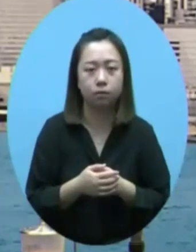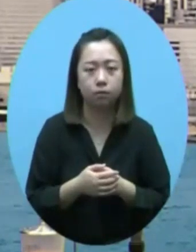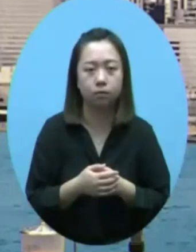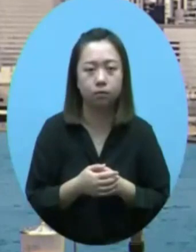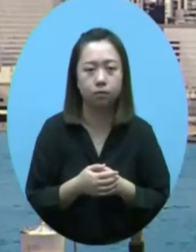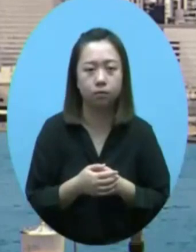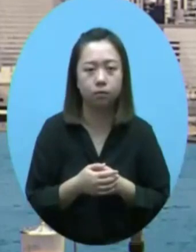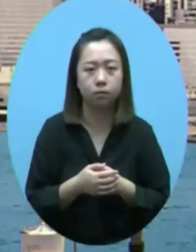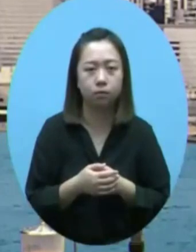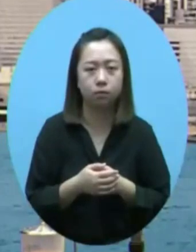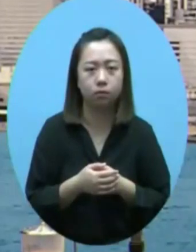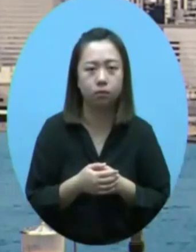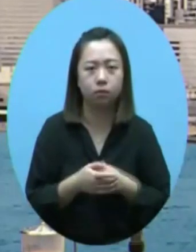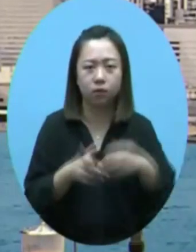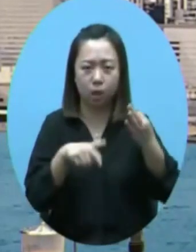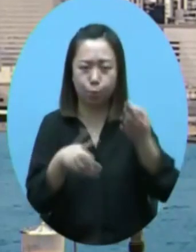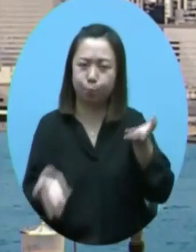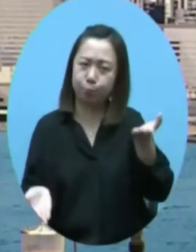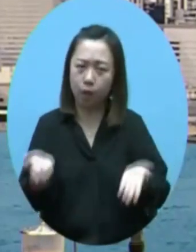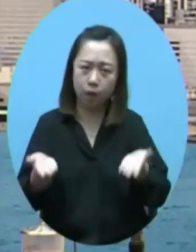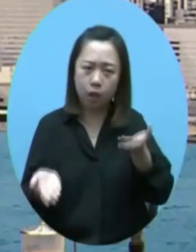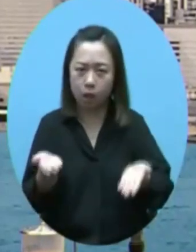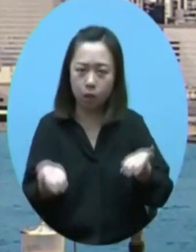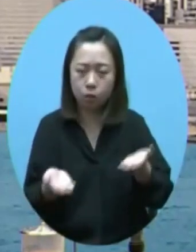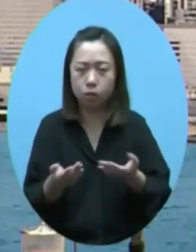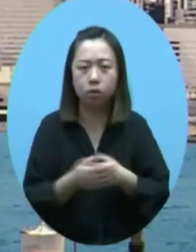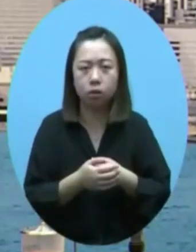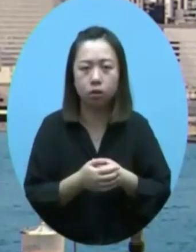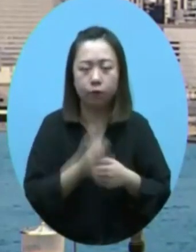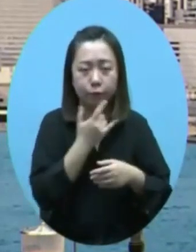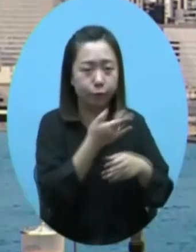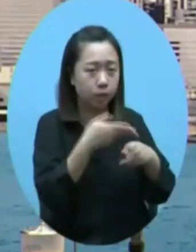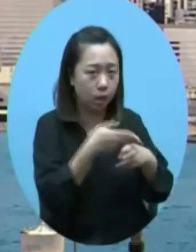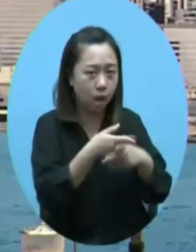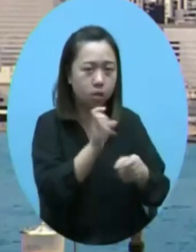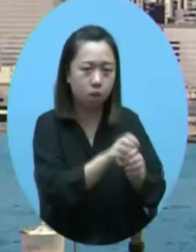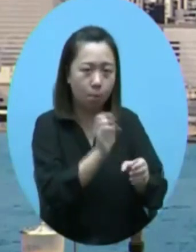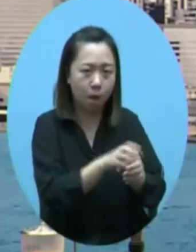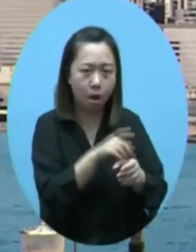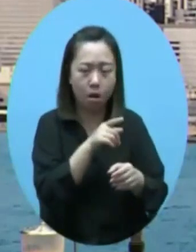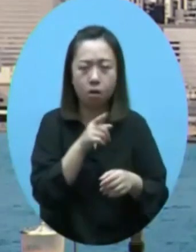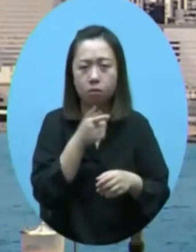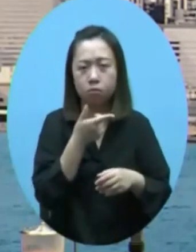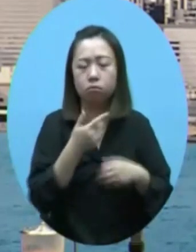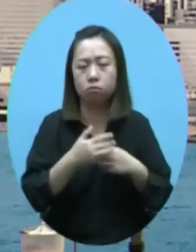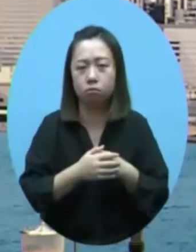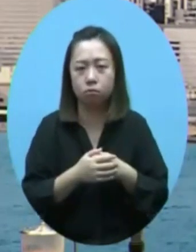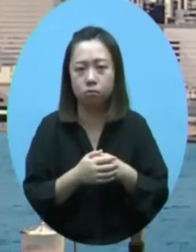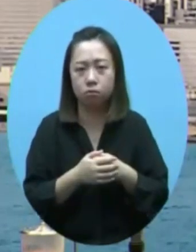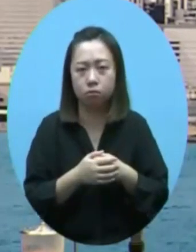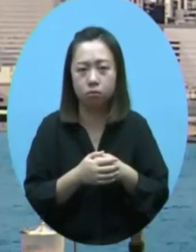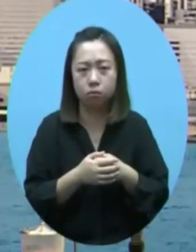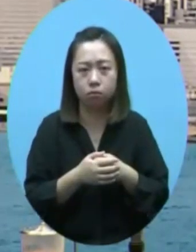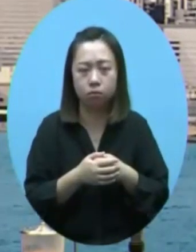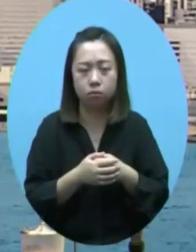in March. I think the pubs and those restaurants that affect quite a number of people, but